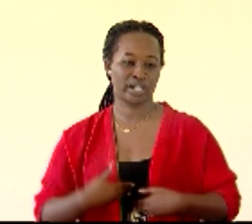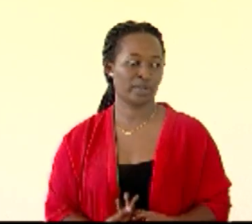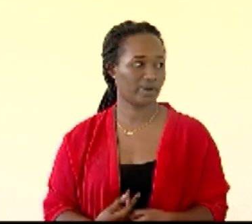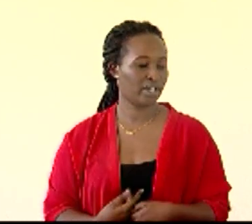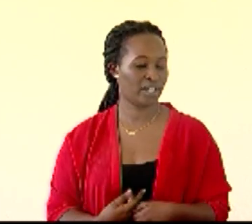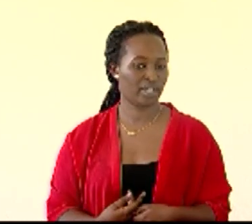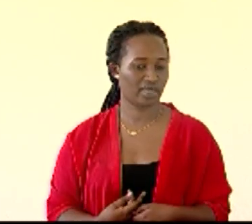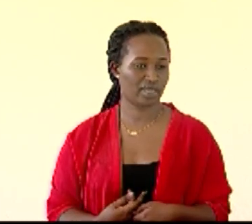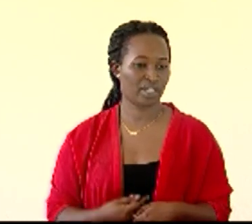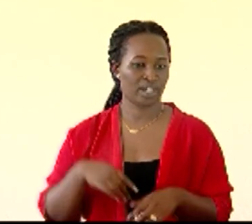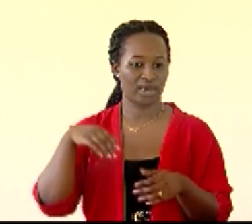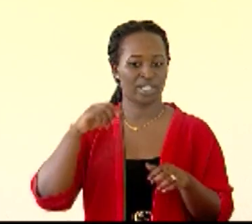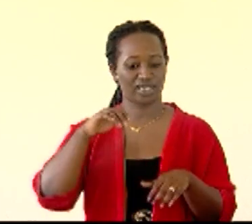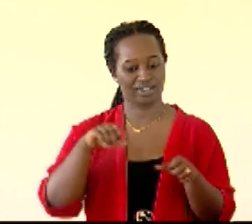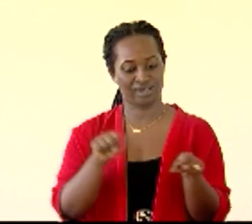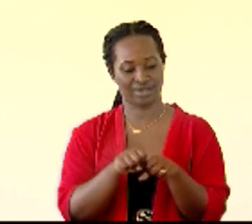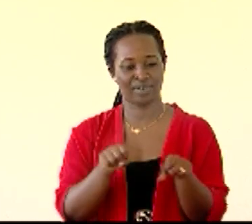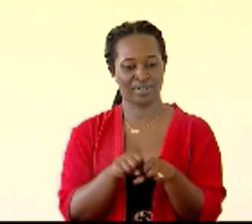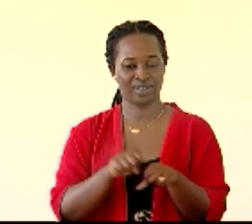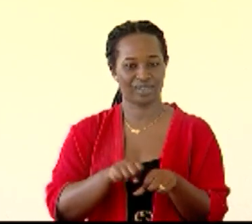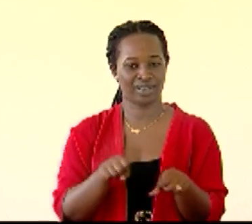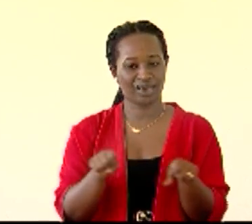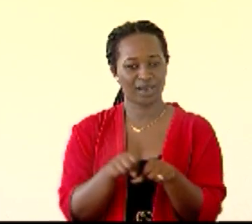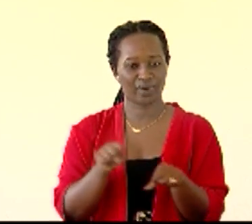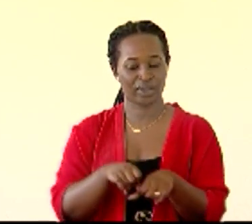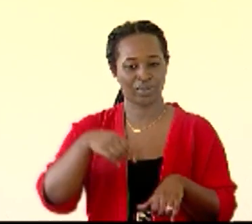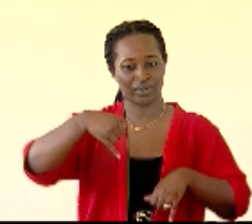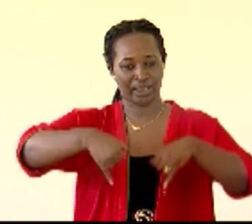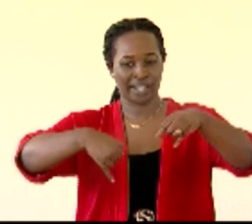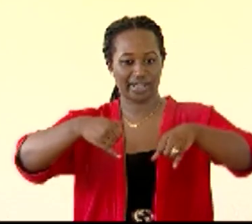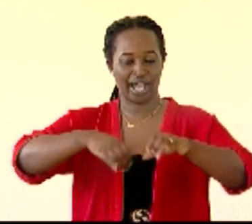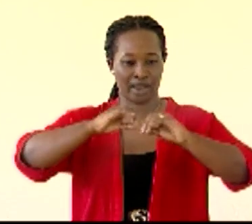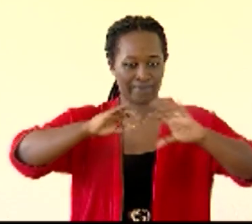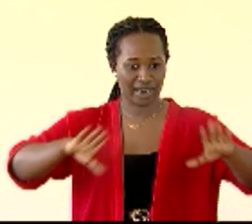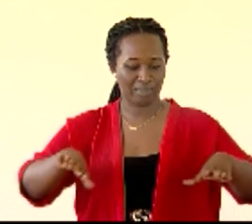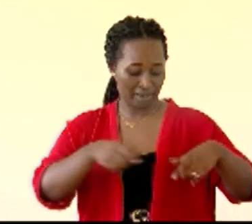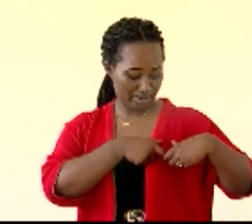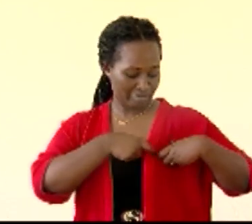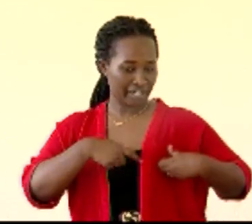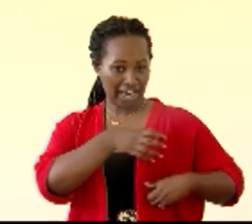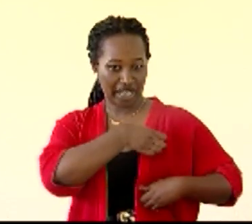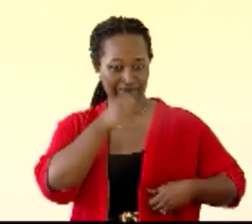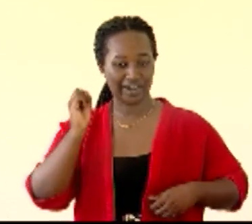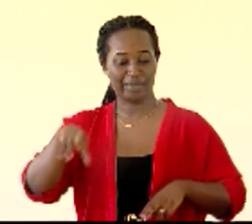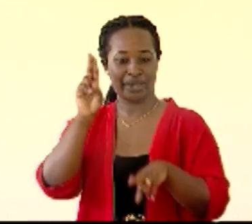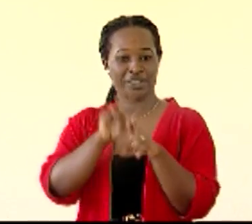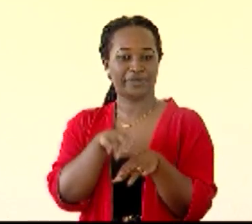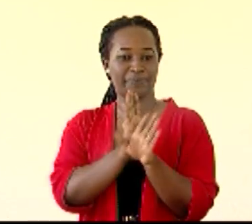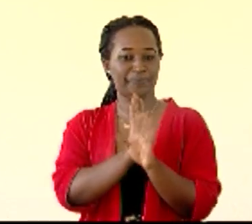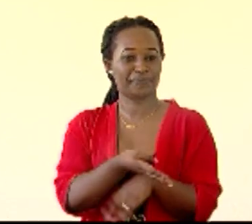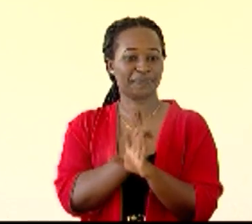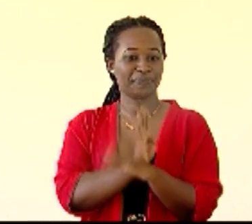muzamwe tondende akambara masai akagira hakicara noneho na ya badge akayikuramo kugira ngo bataza kumenya hanari aba